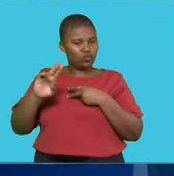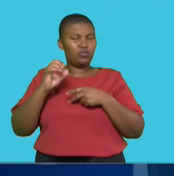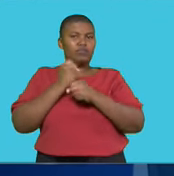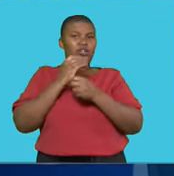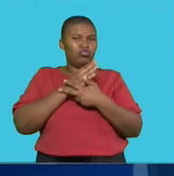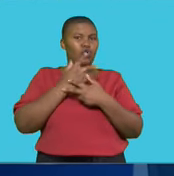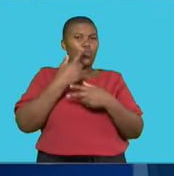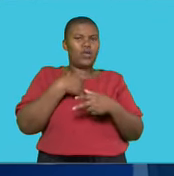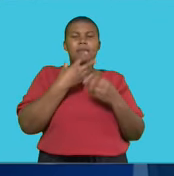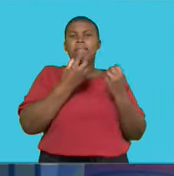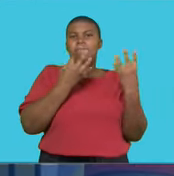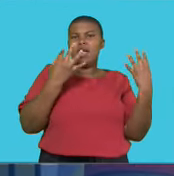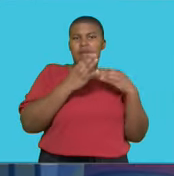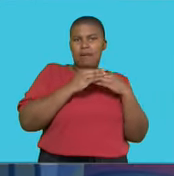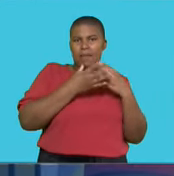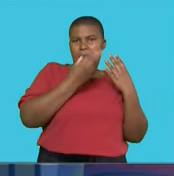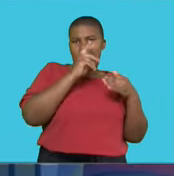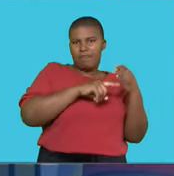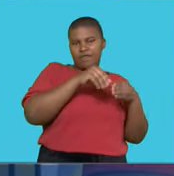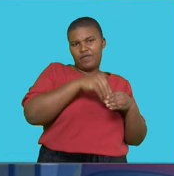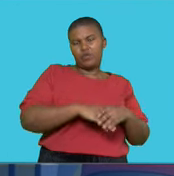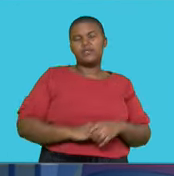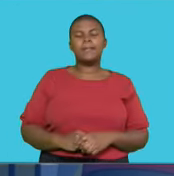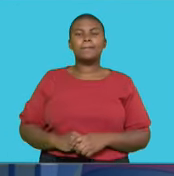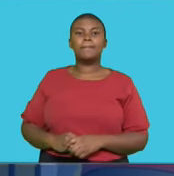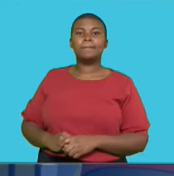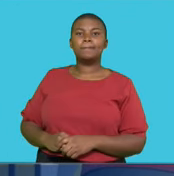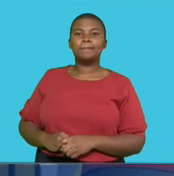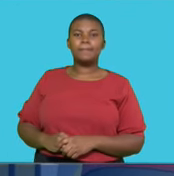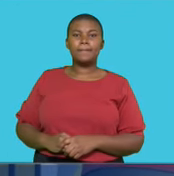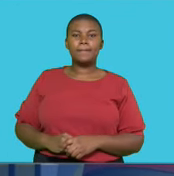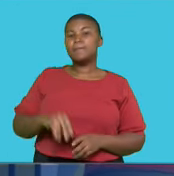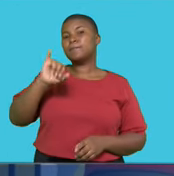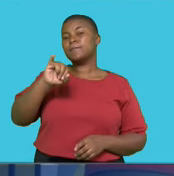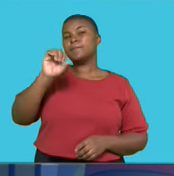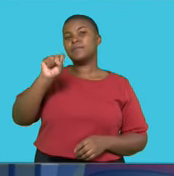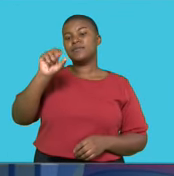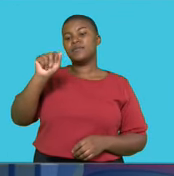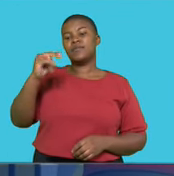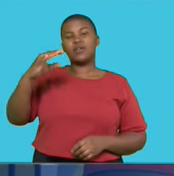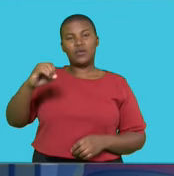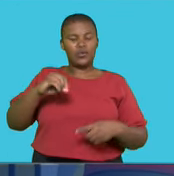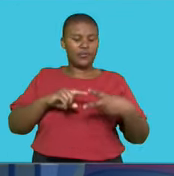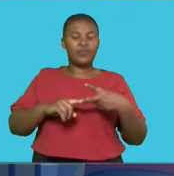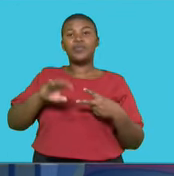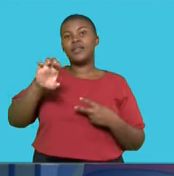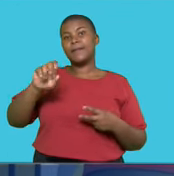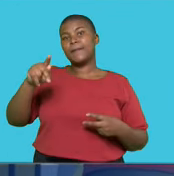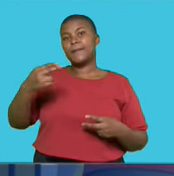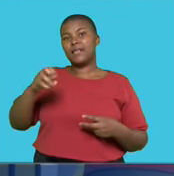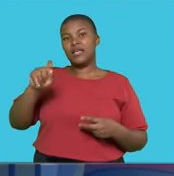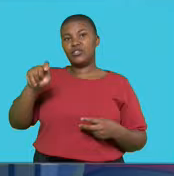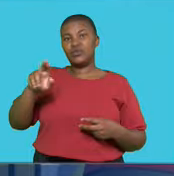new, it obviously puts us in a good position. Abaholi be-Isanco kanye ne-Ekhethu Peoples Party bathi ke iqembu le-DA